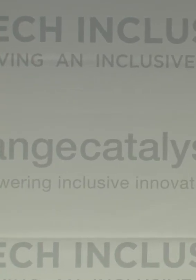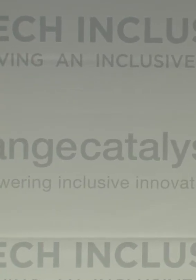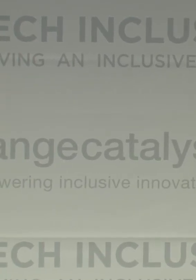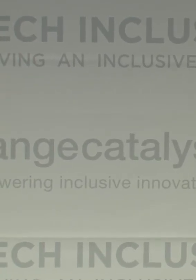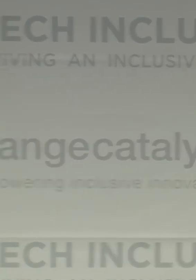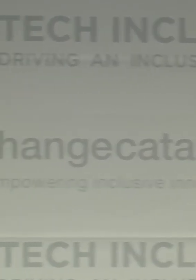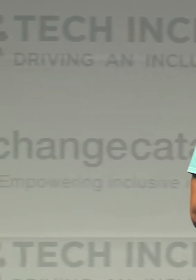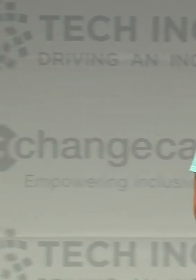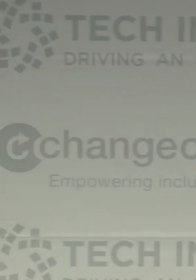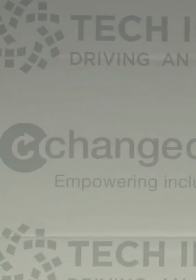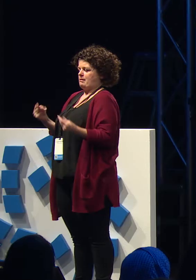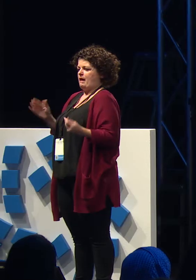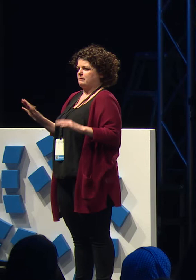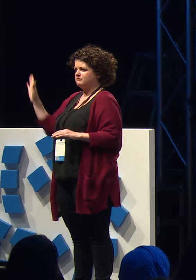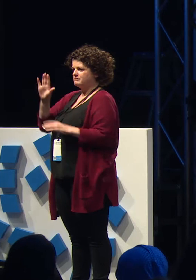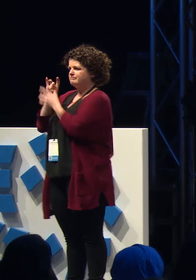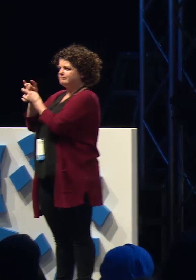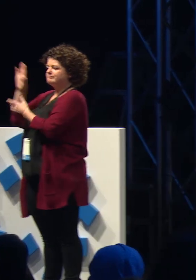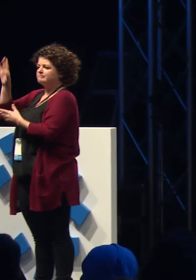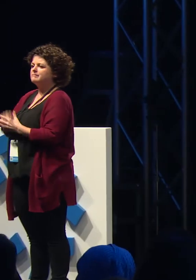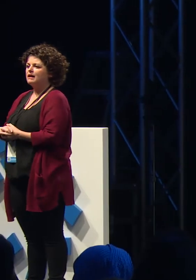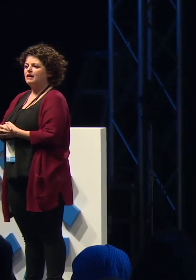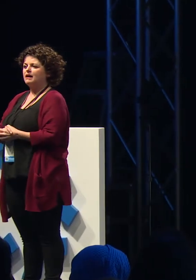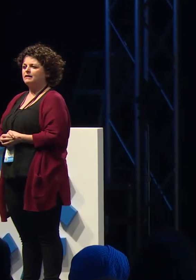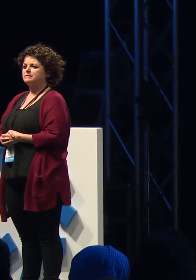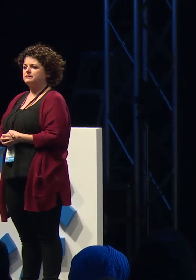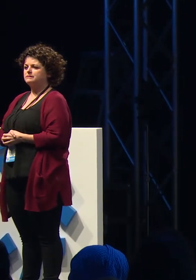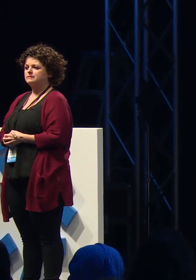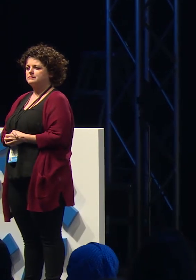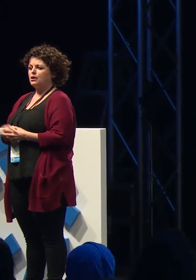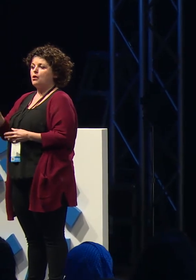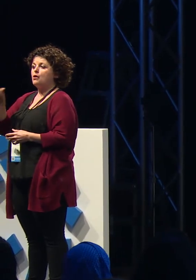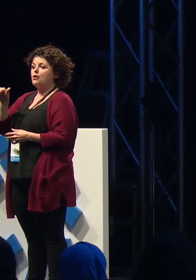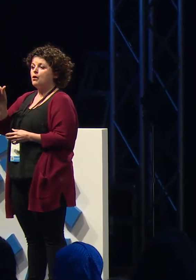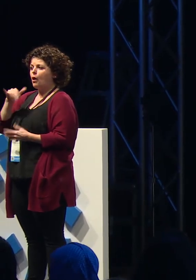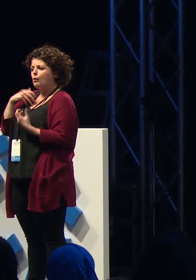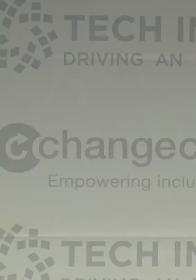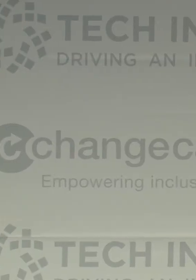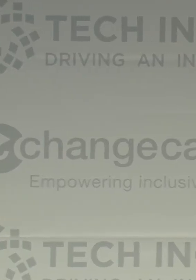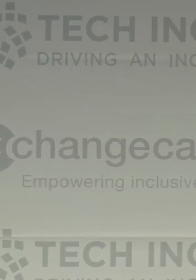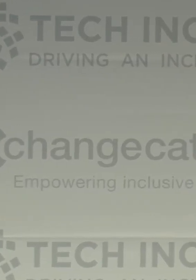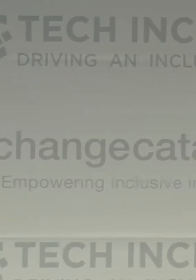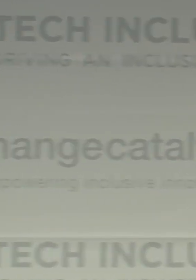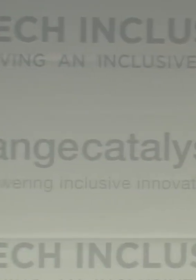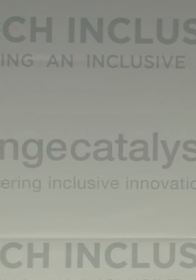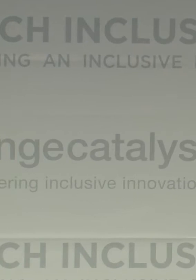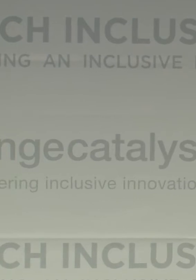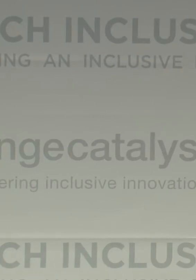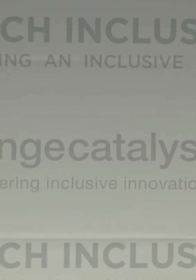upon here, and hope that they also, that my words honor them and support them,